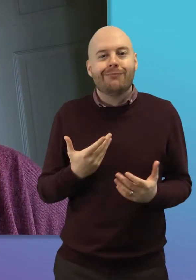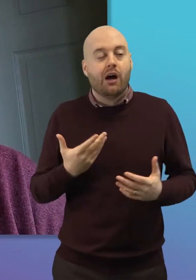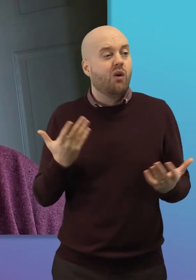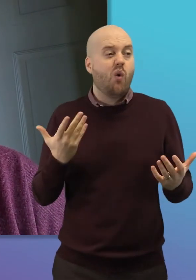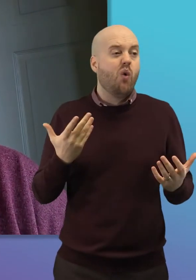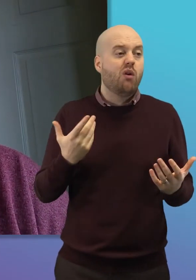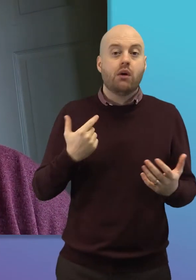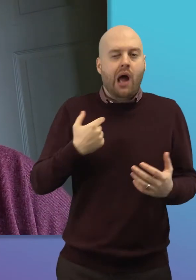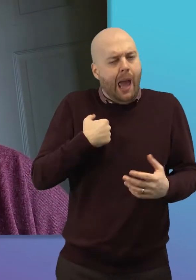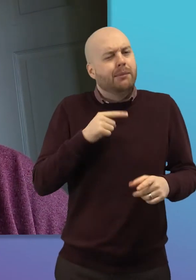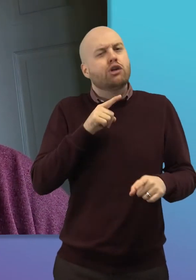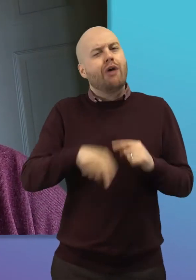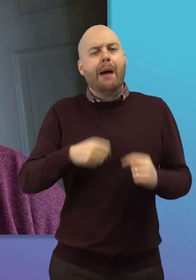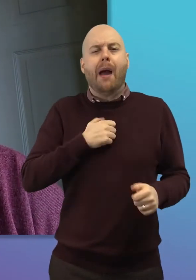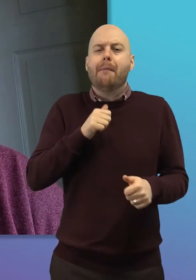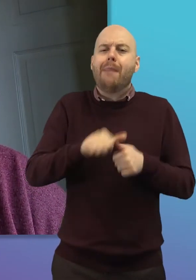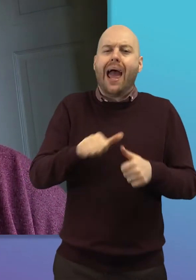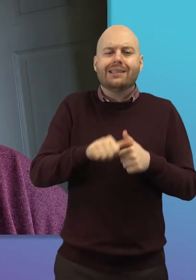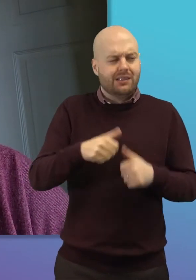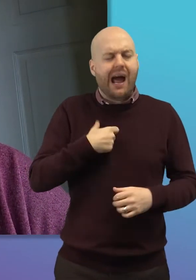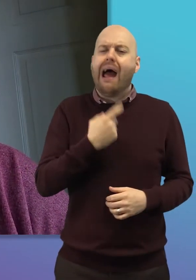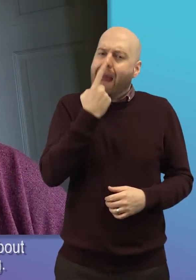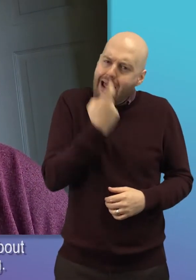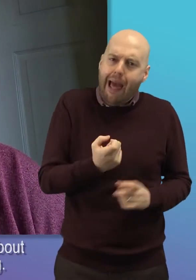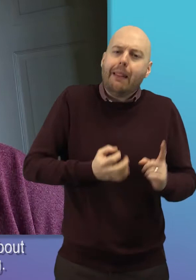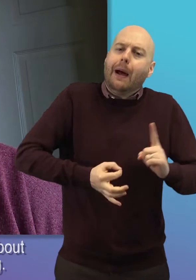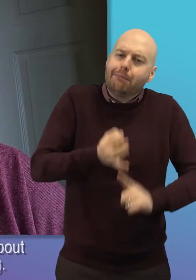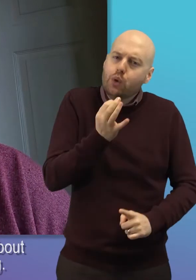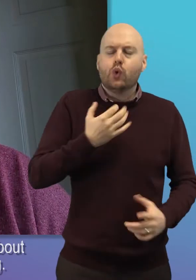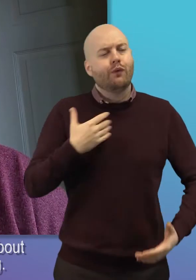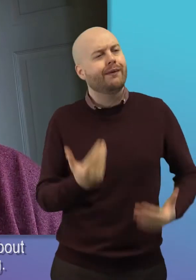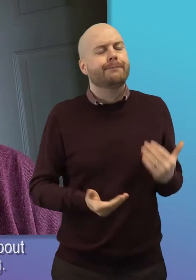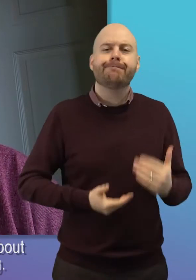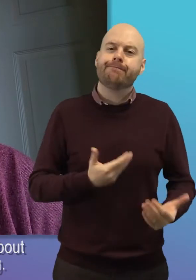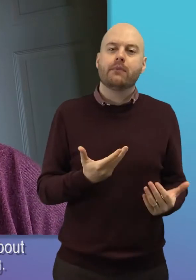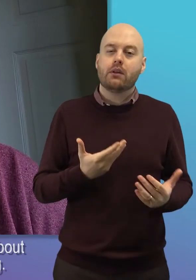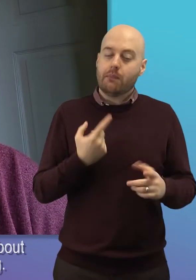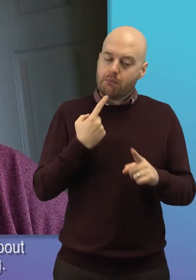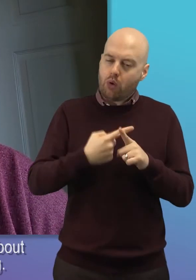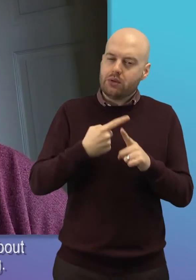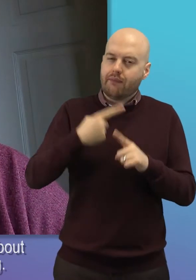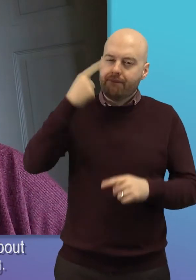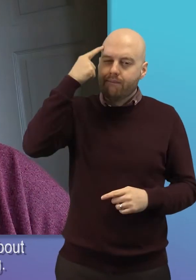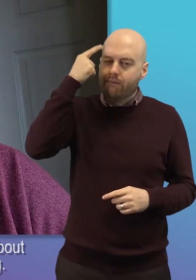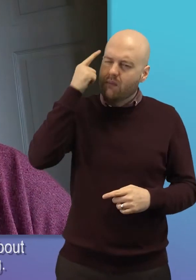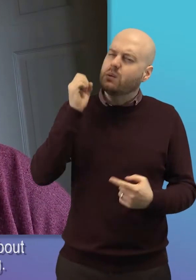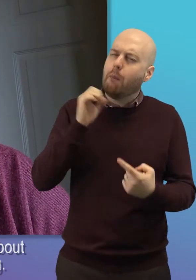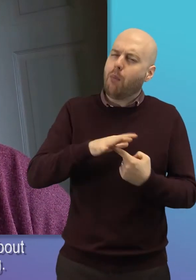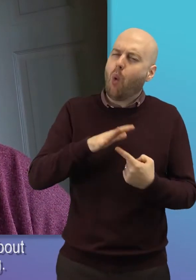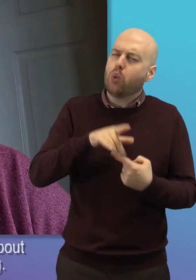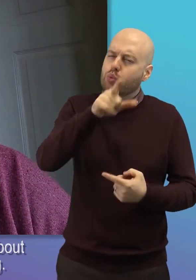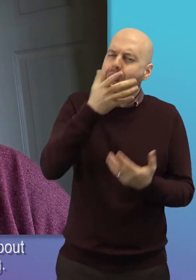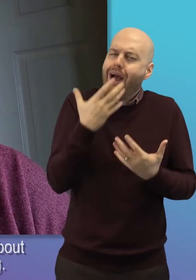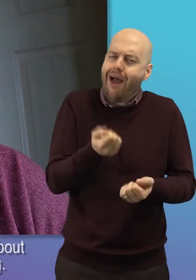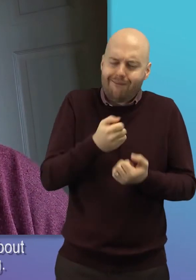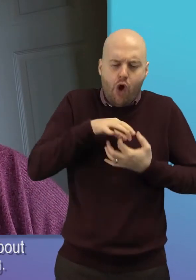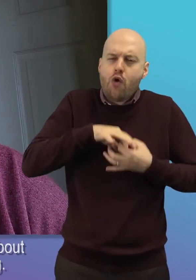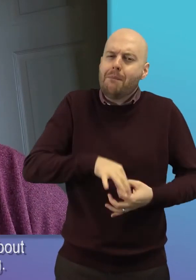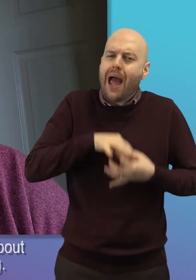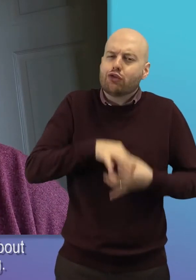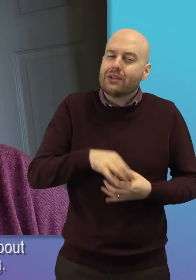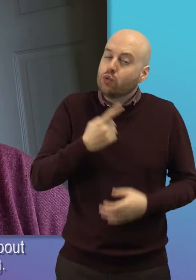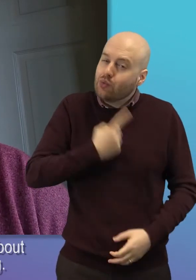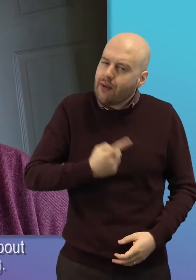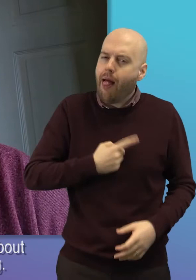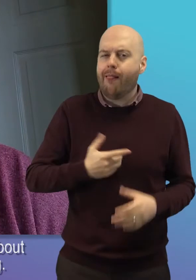best that I can just now, and I can get better at this. So it's important to be kind to ourselves and compassionate about our history, and this can really